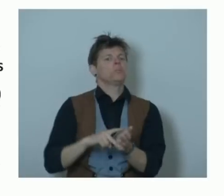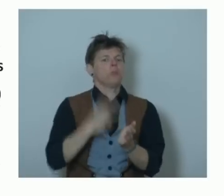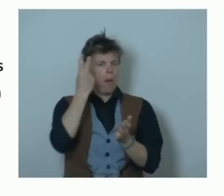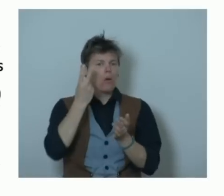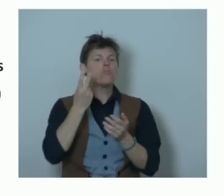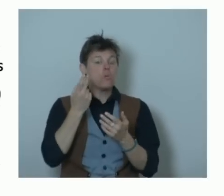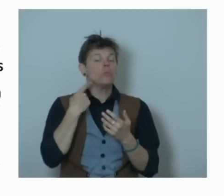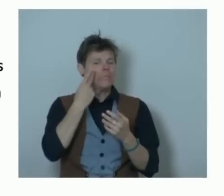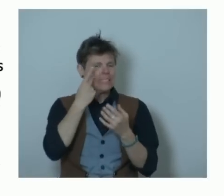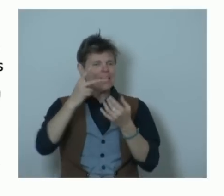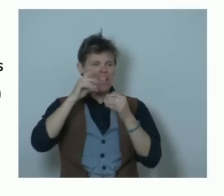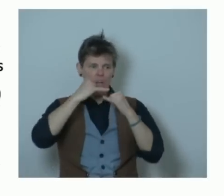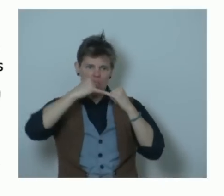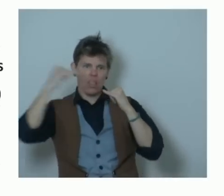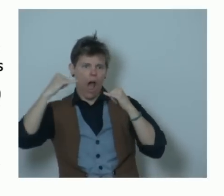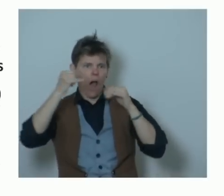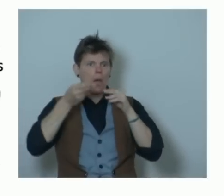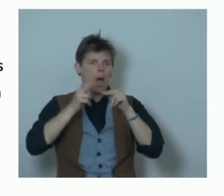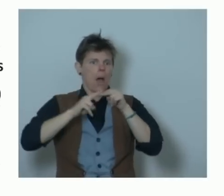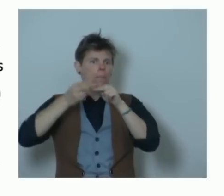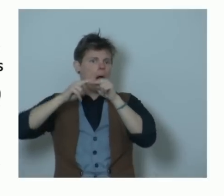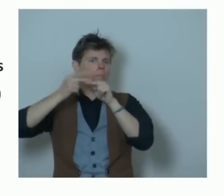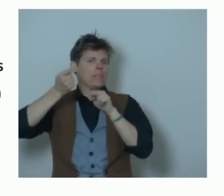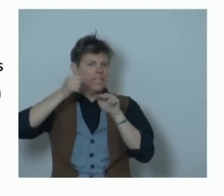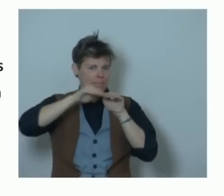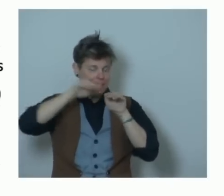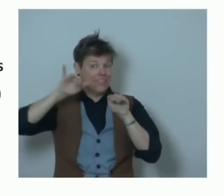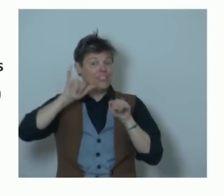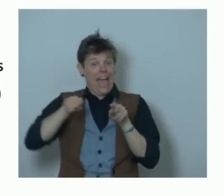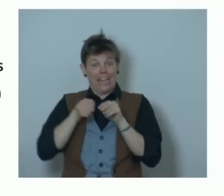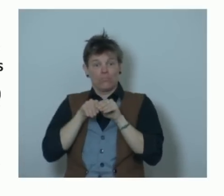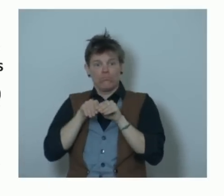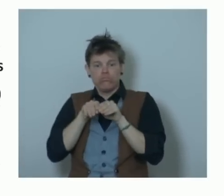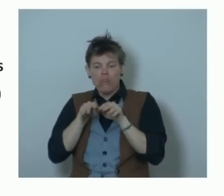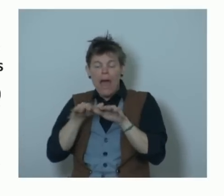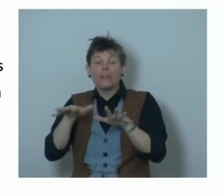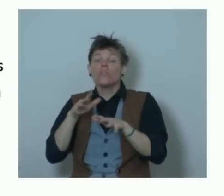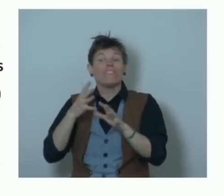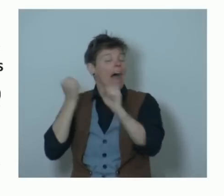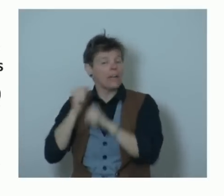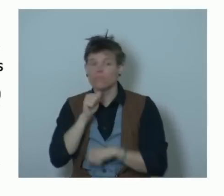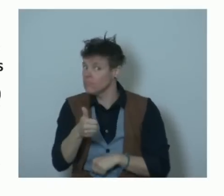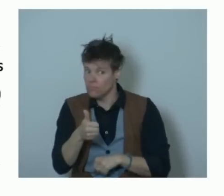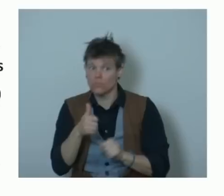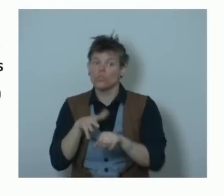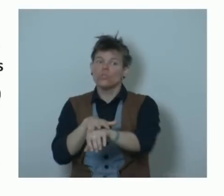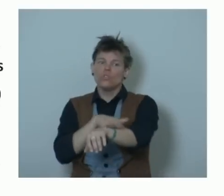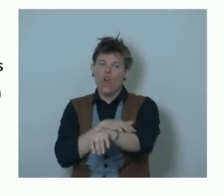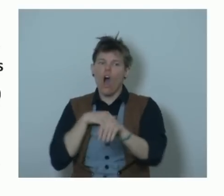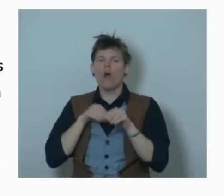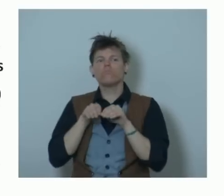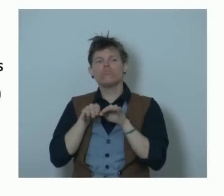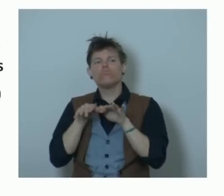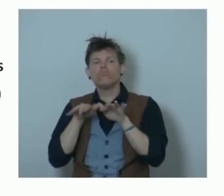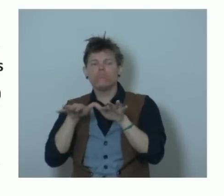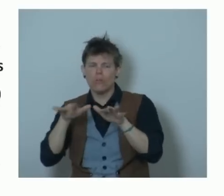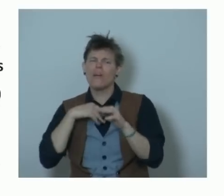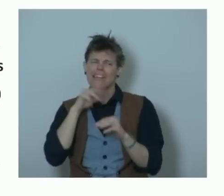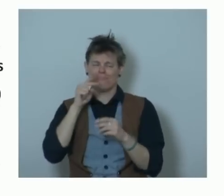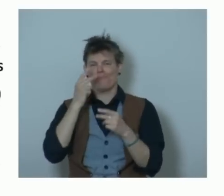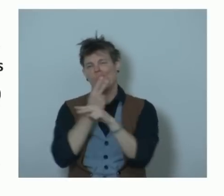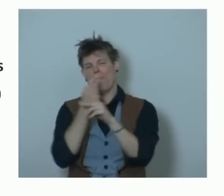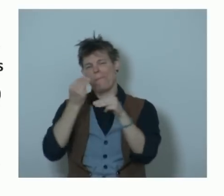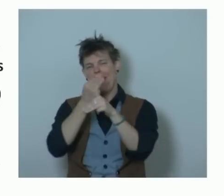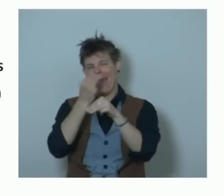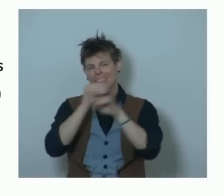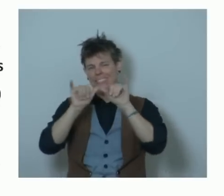really important. It means slowing the spread of infection. But we just use the epidemiological standard math that allows us to compare our doubling times